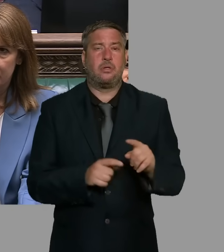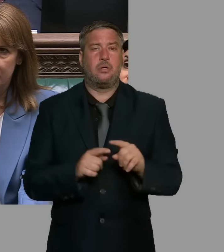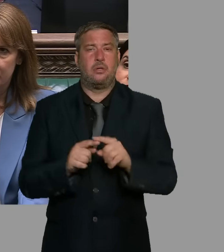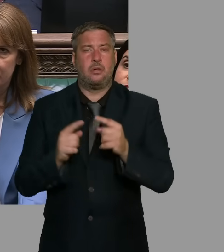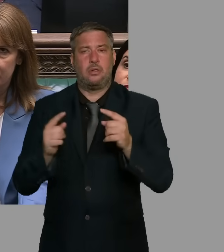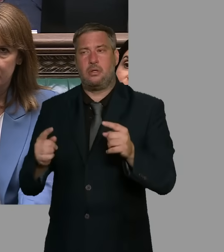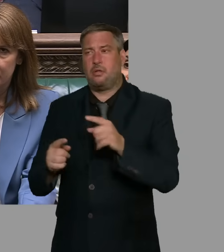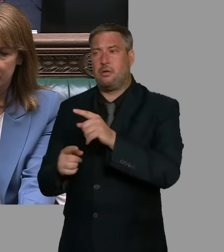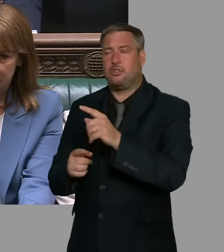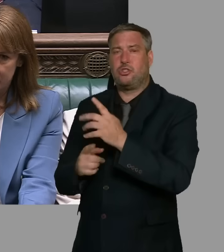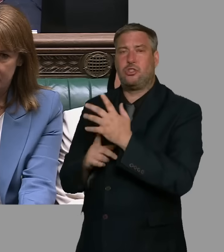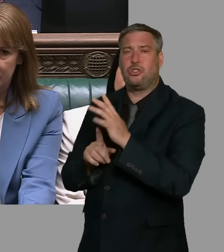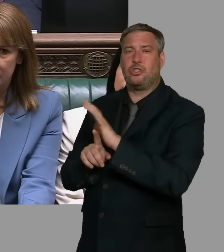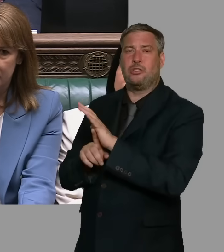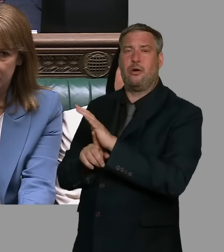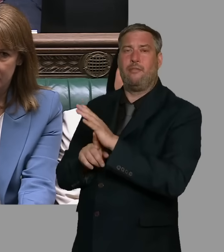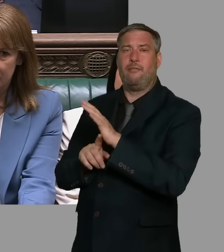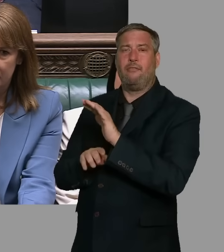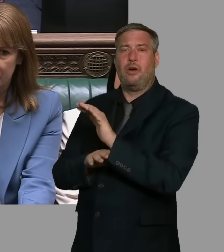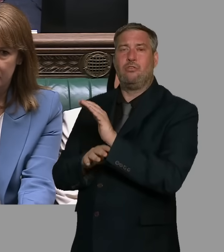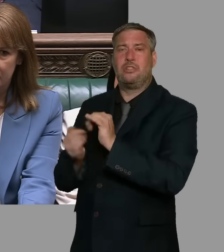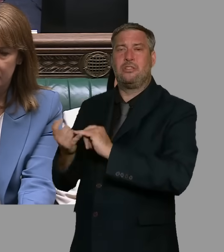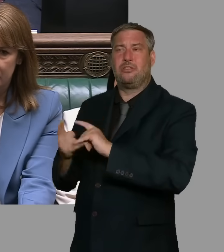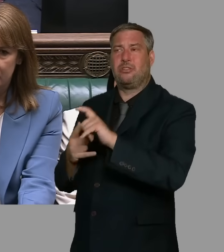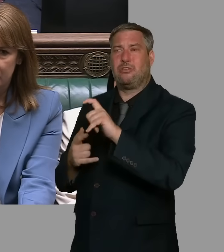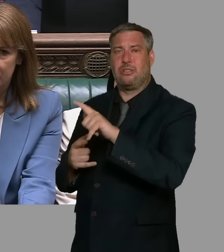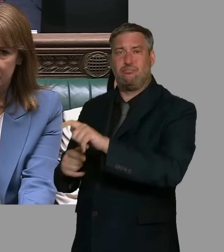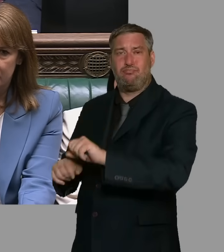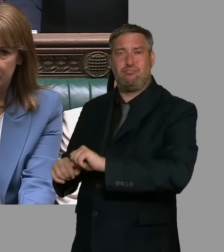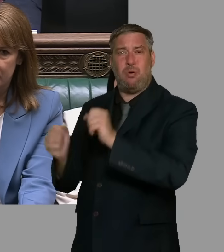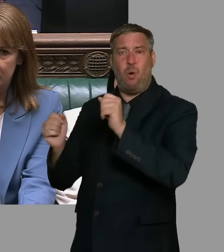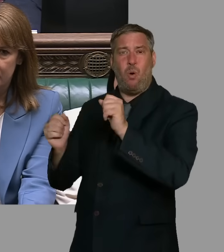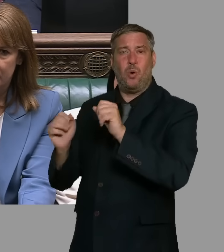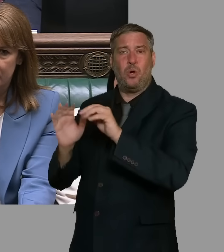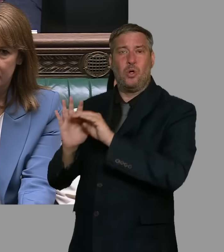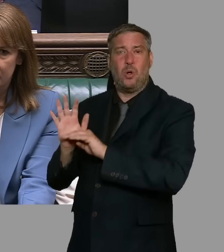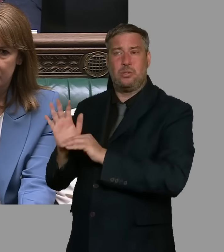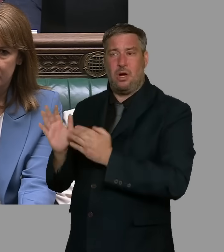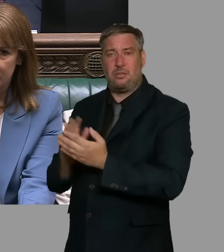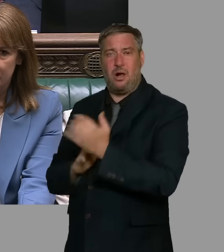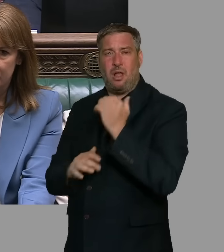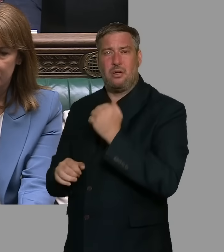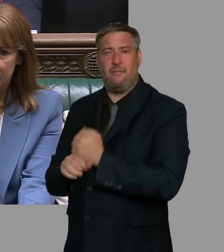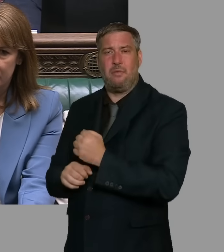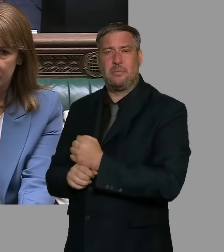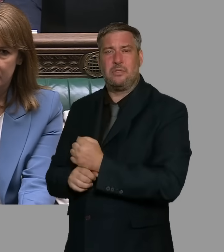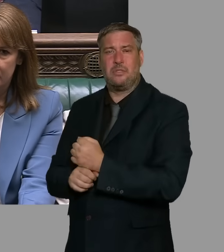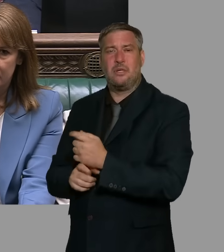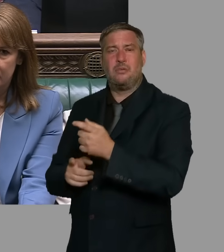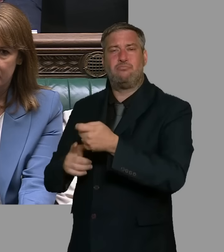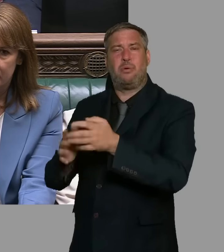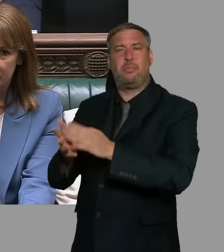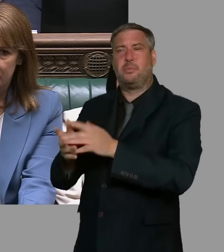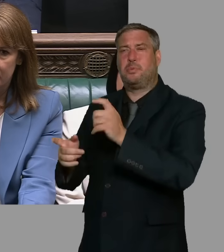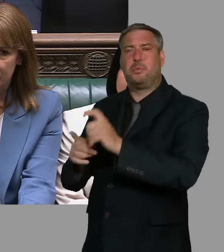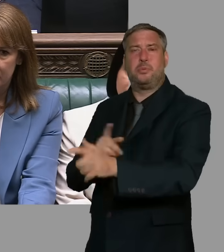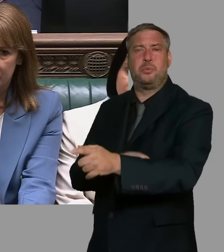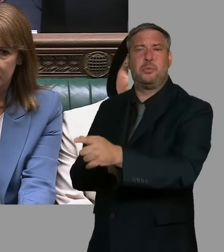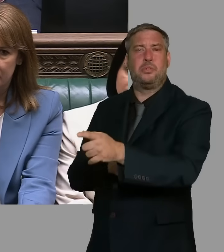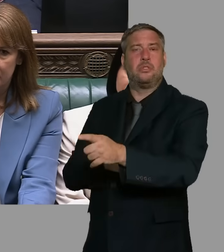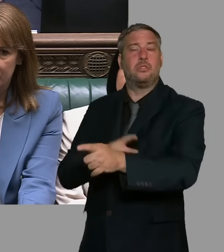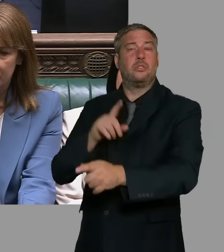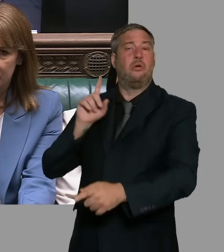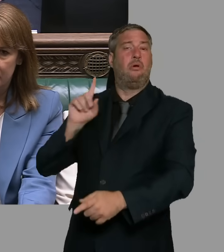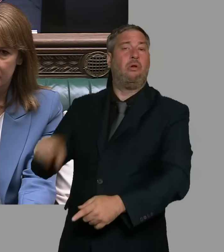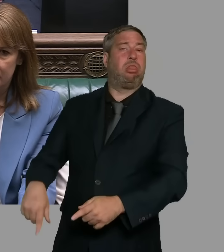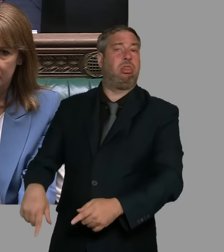Speaker? He ignored that. There was a resignation, but that was the resignation of the adviser, not the person who was found to have breached the